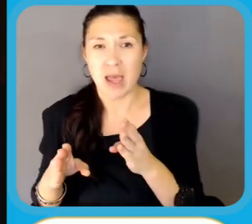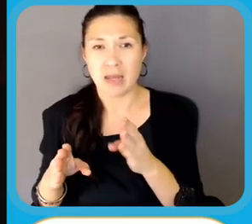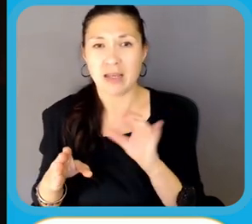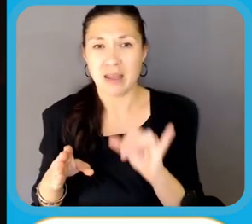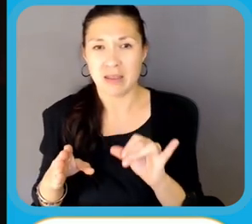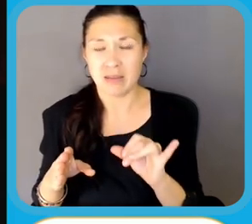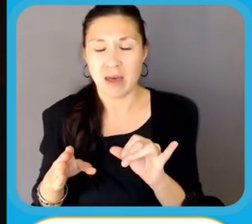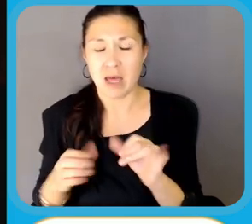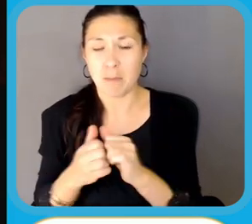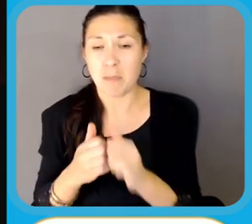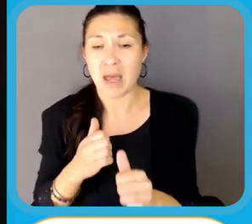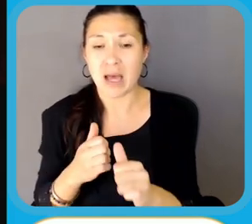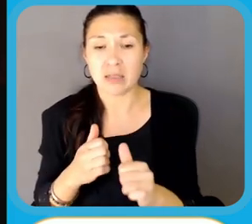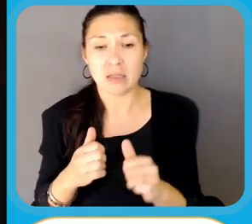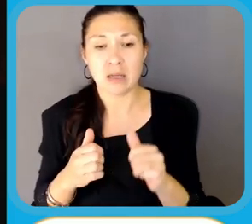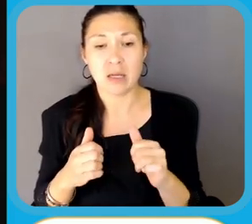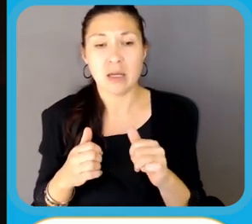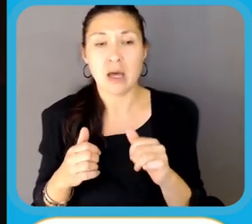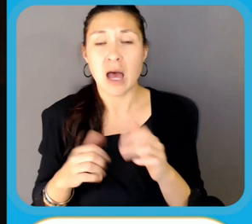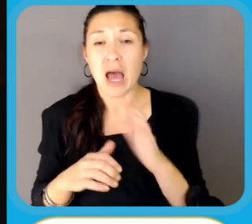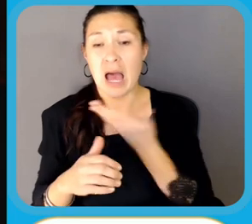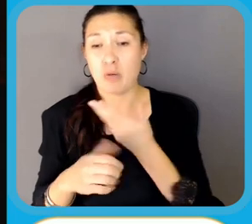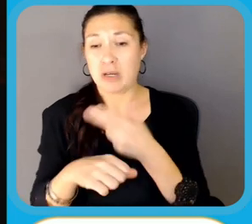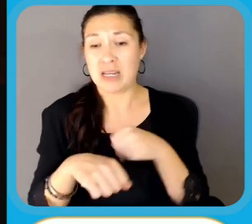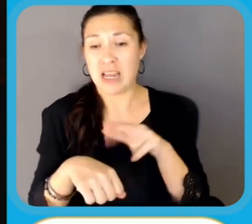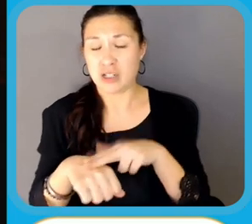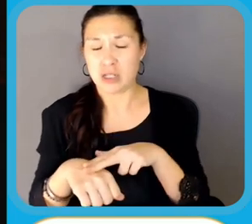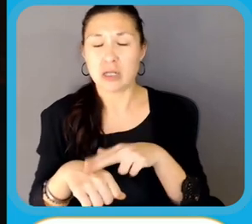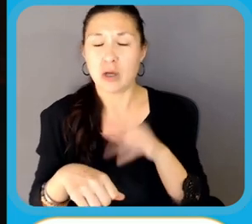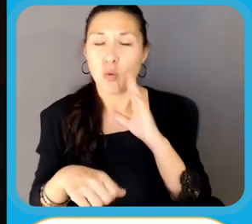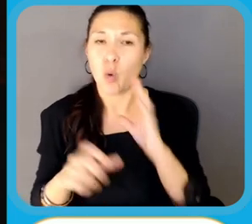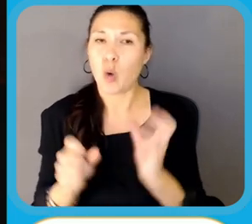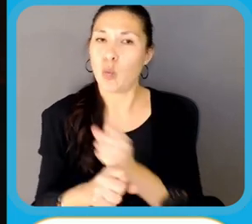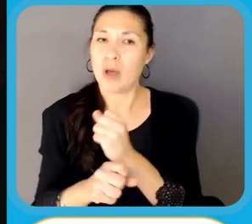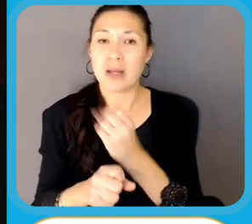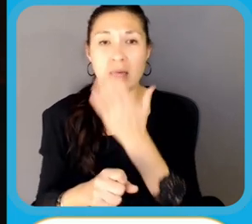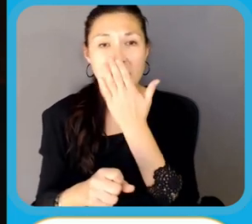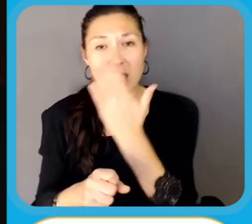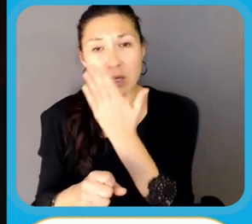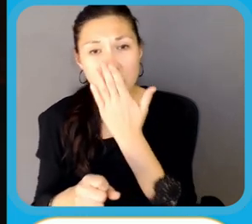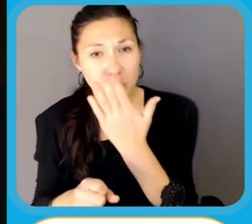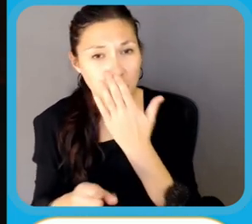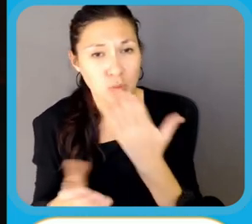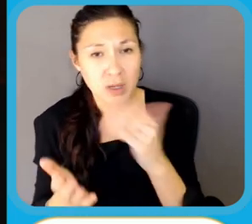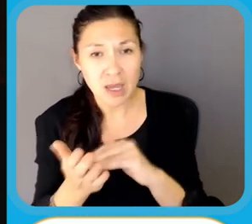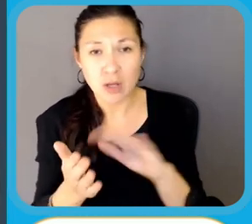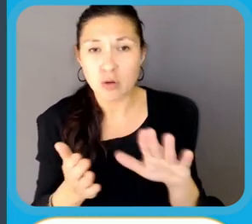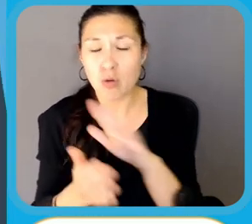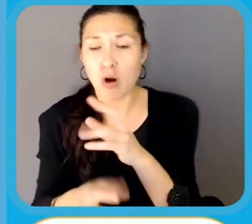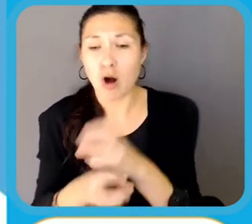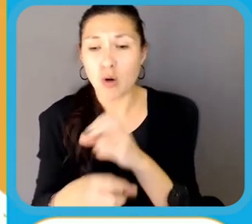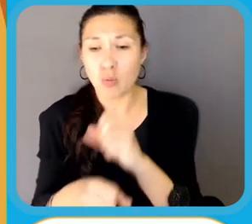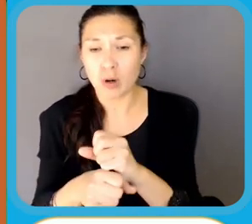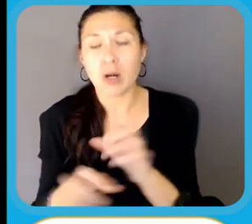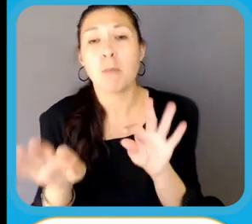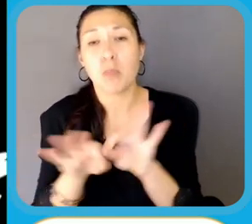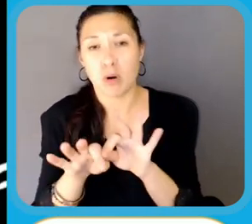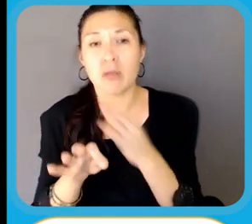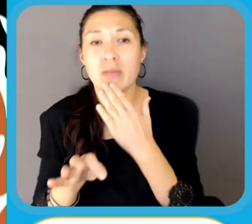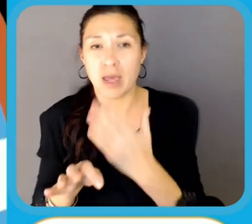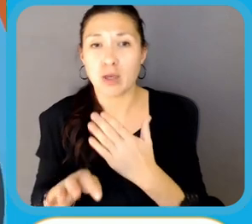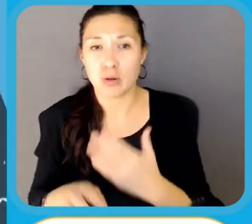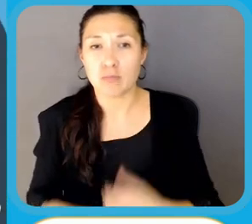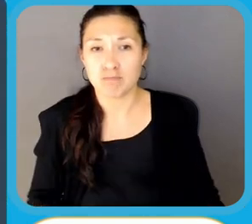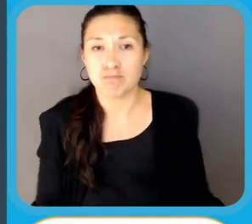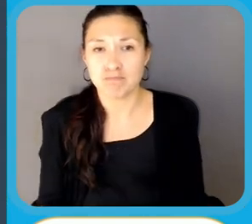entire nation. Thank you again for all of your hard work. It is so important. Thank you.